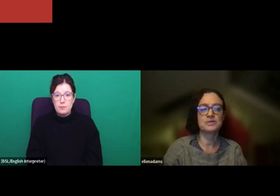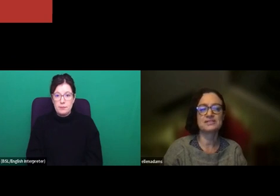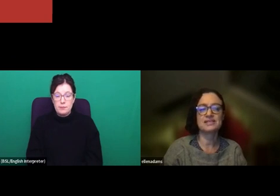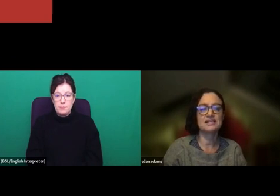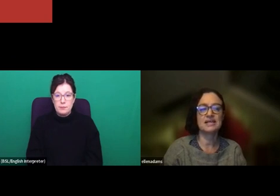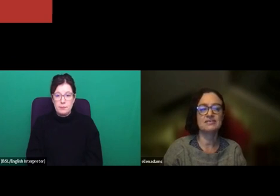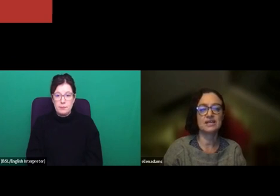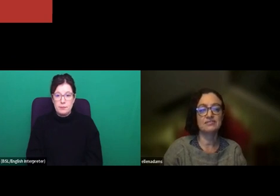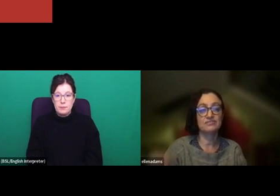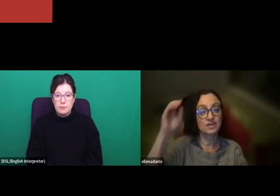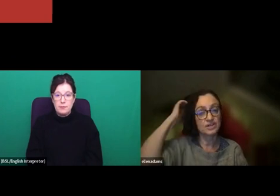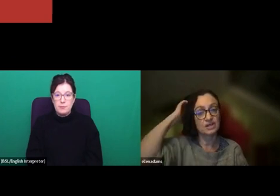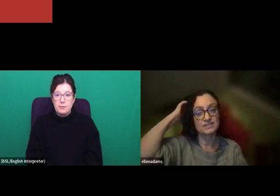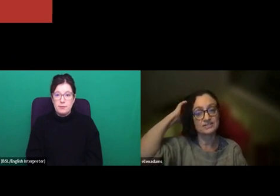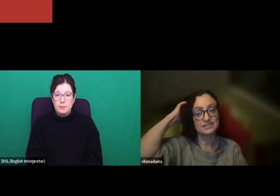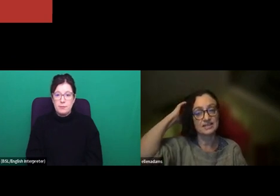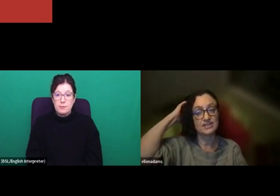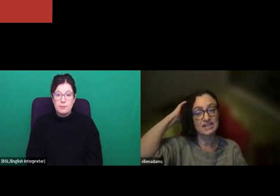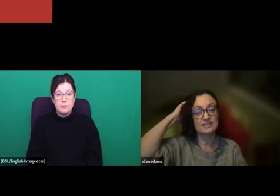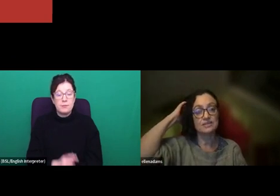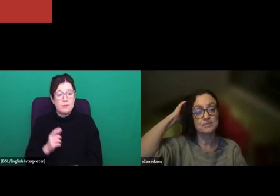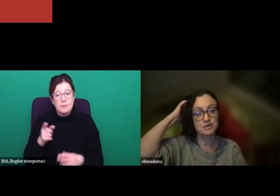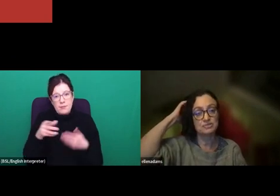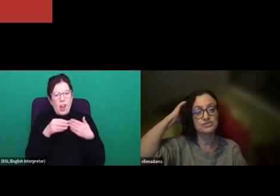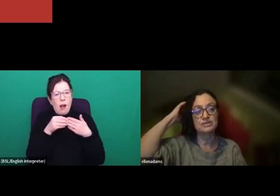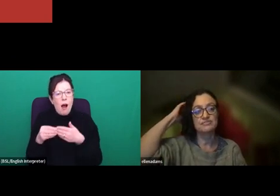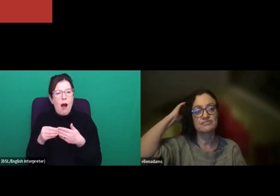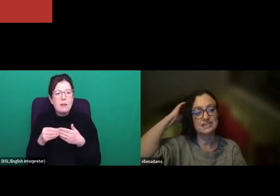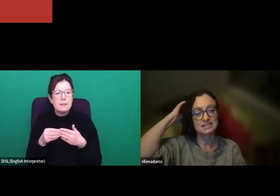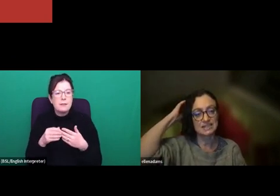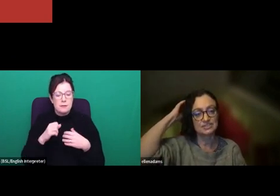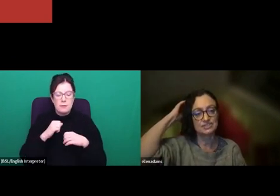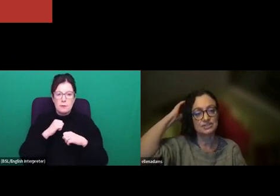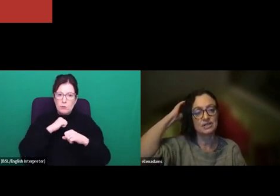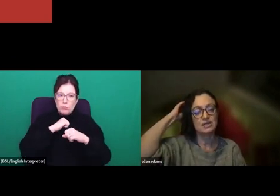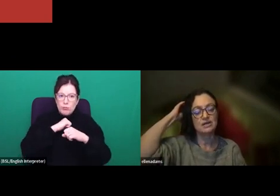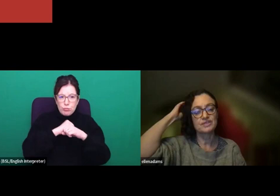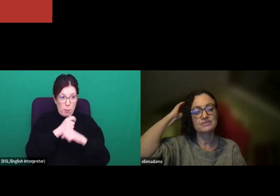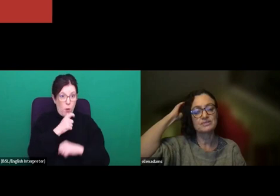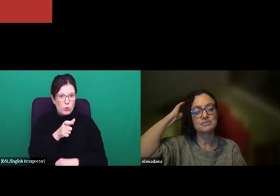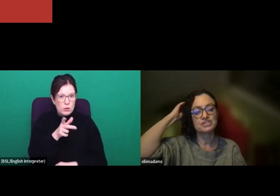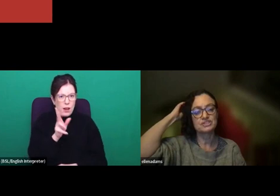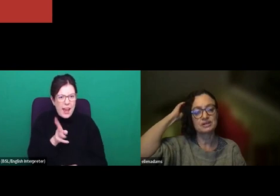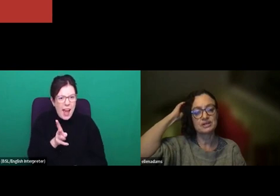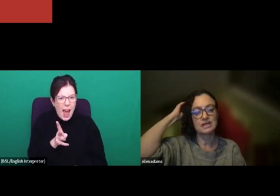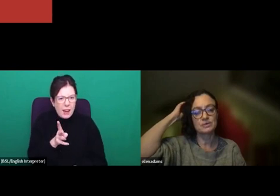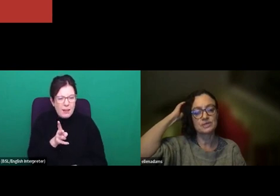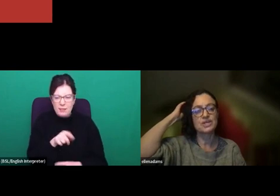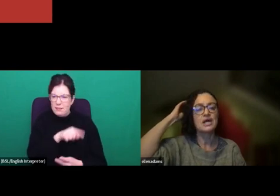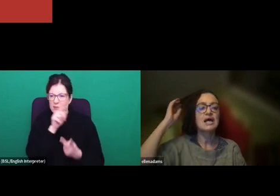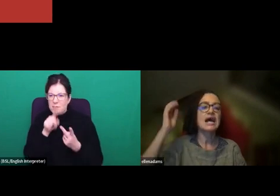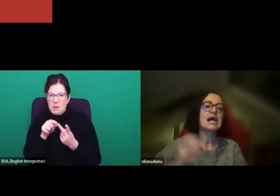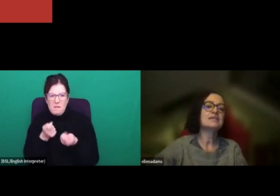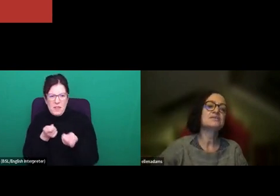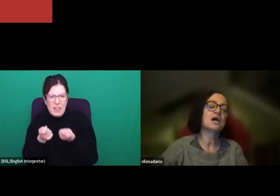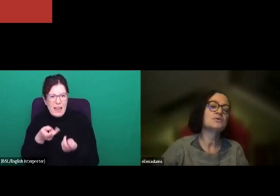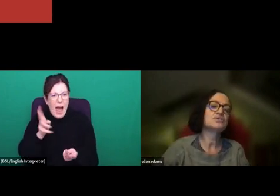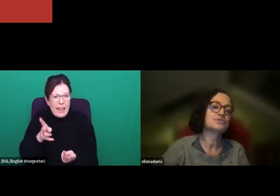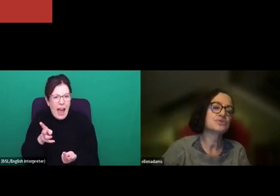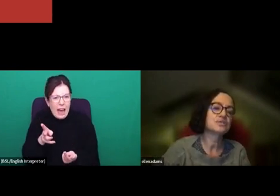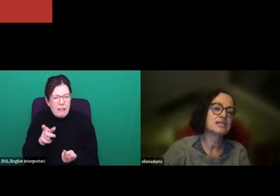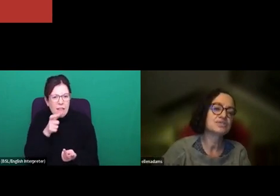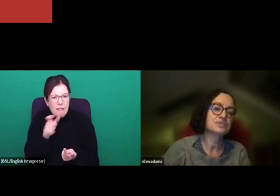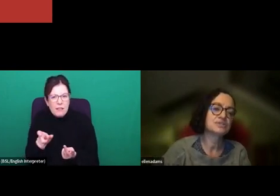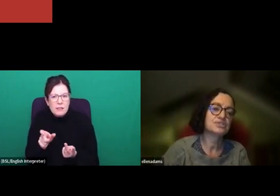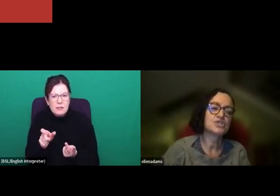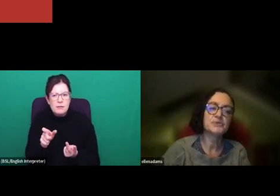also seen in further guidance here, again, the promotion and facilitation of the use of British Sign Language. And I would